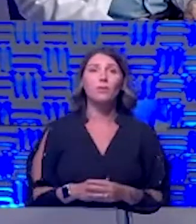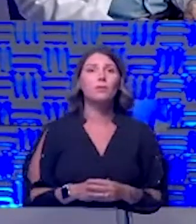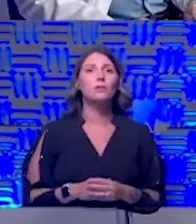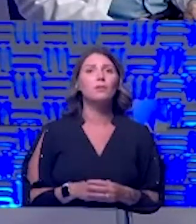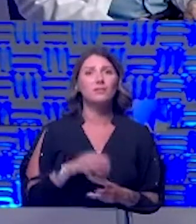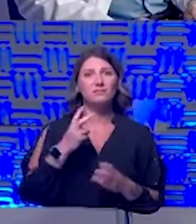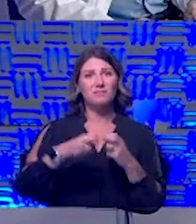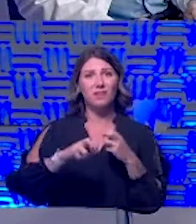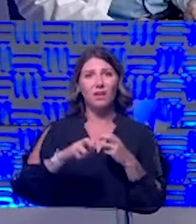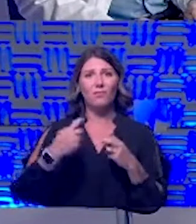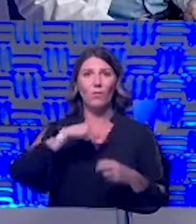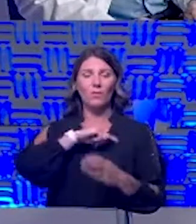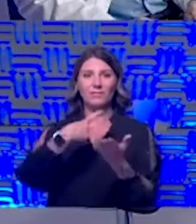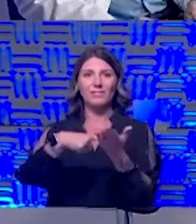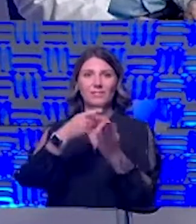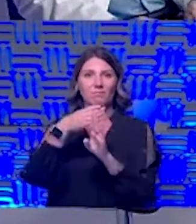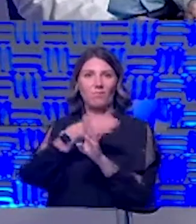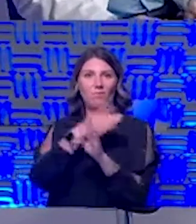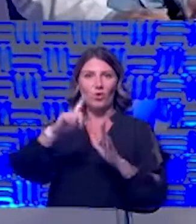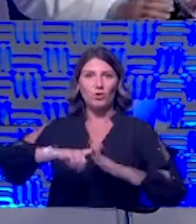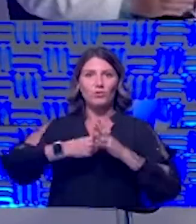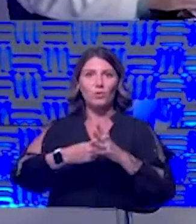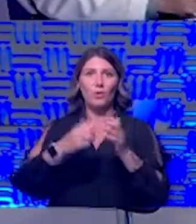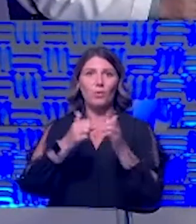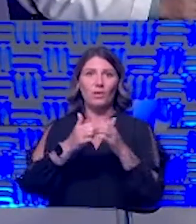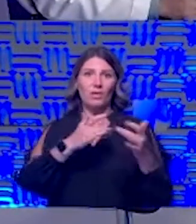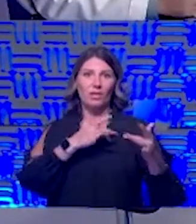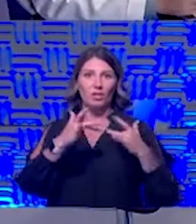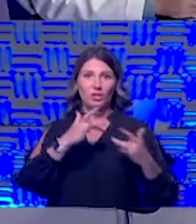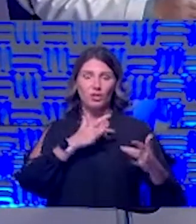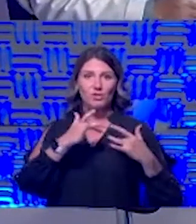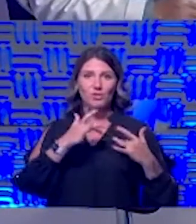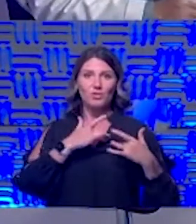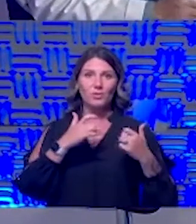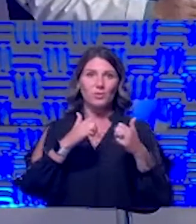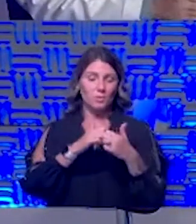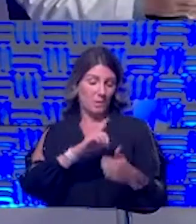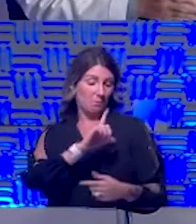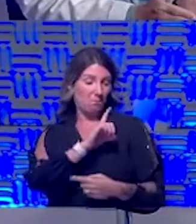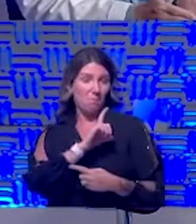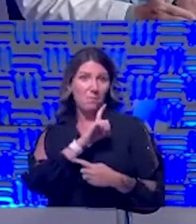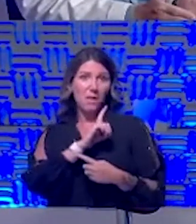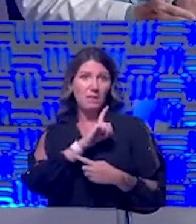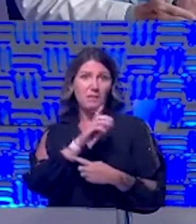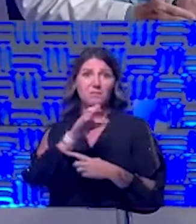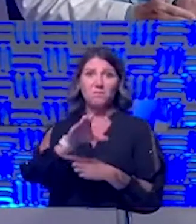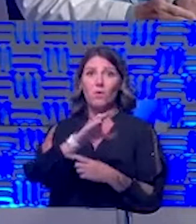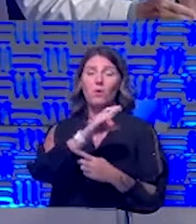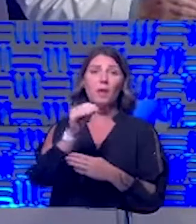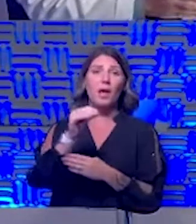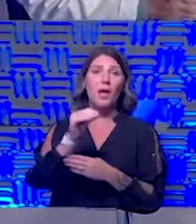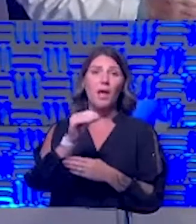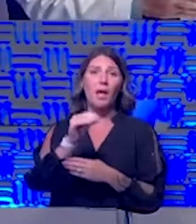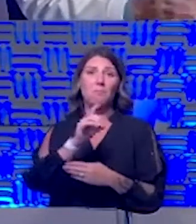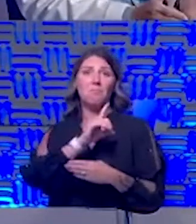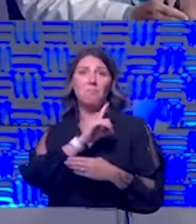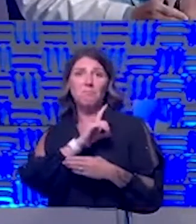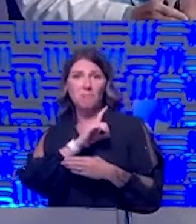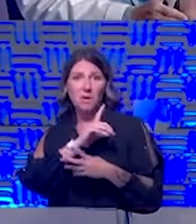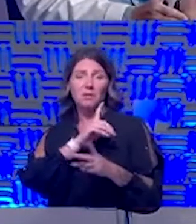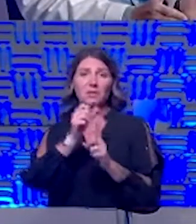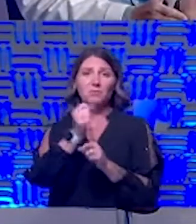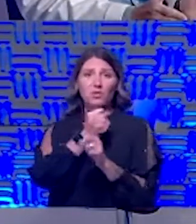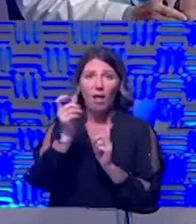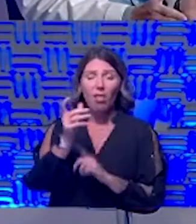about this before we started. Even with the concerns about police enforcement, police brutality, and the African American community, I'd say the African